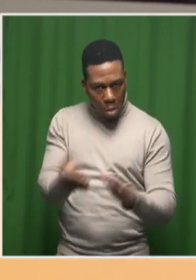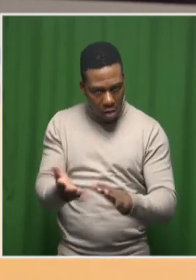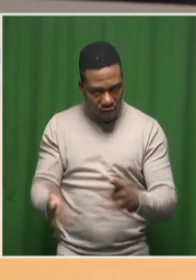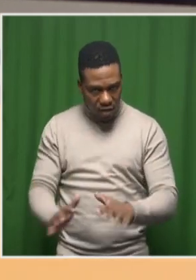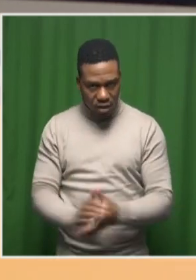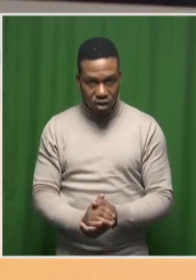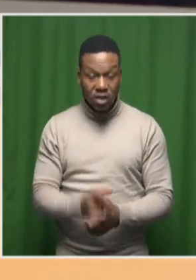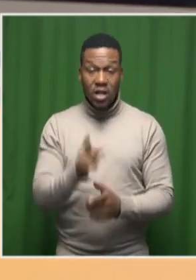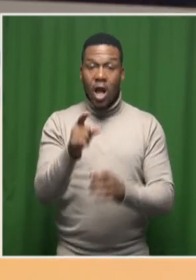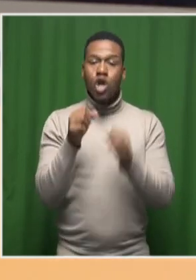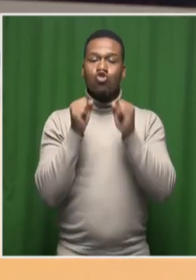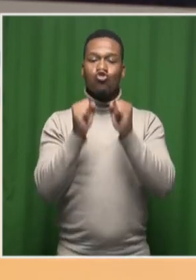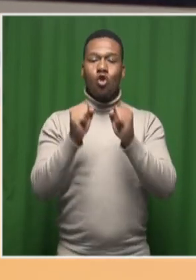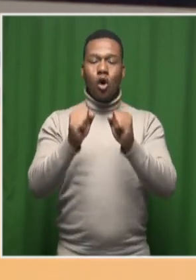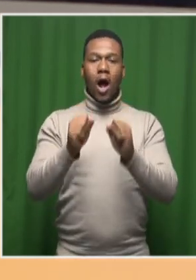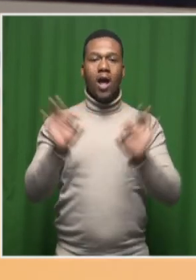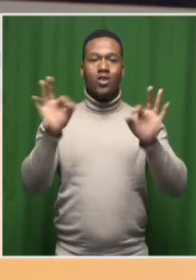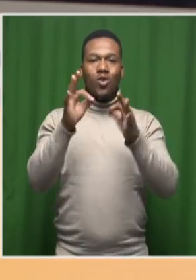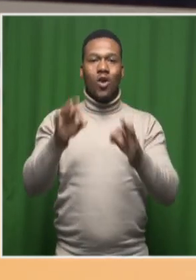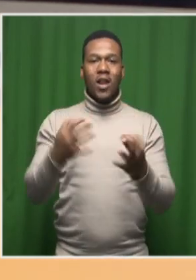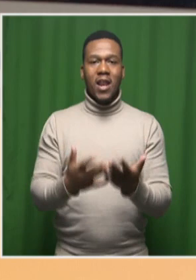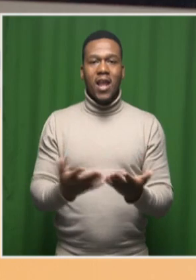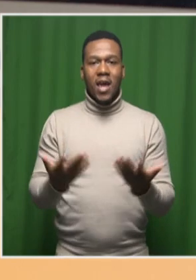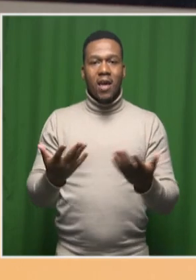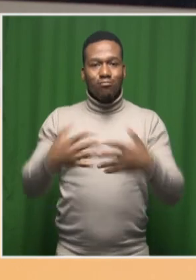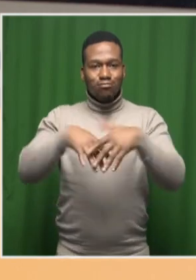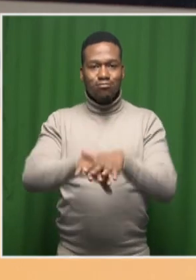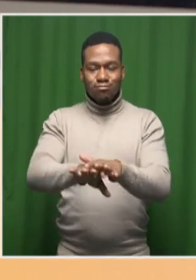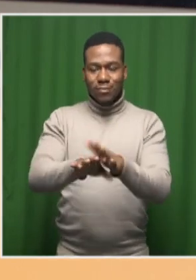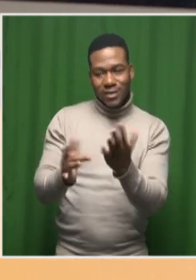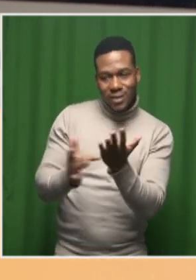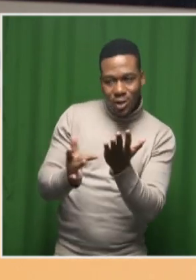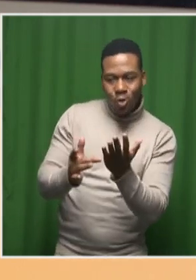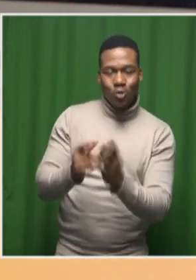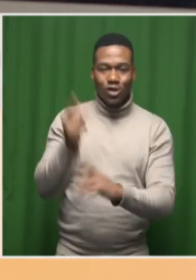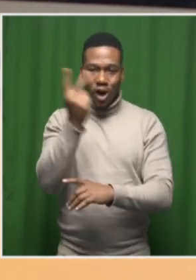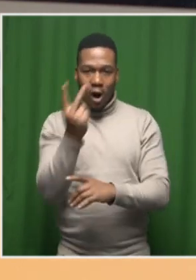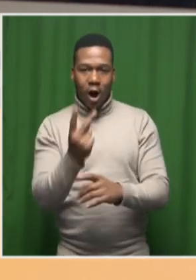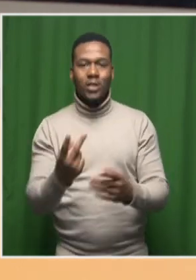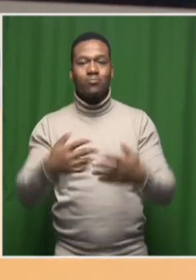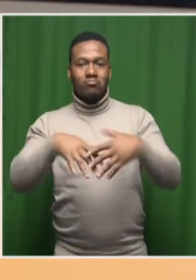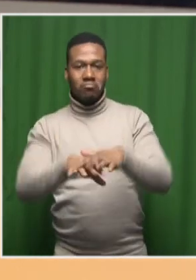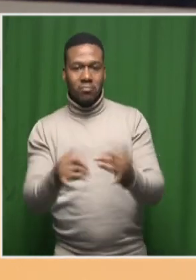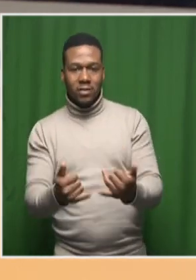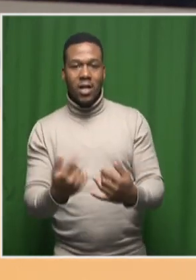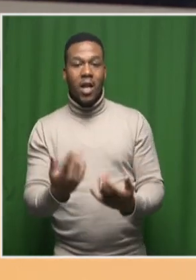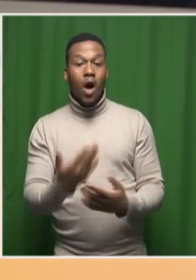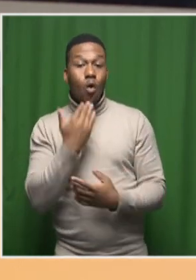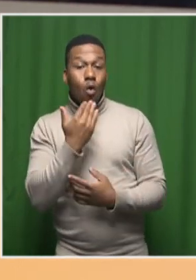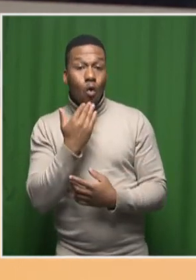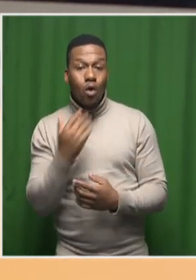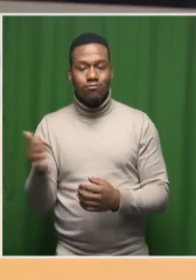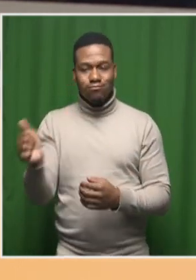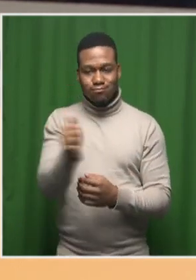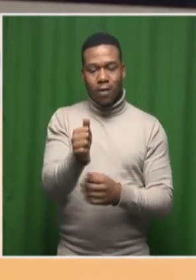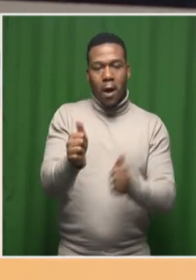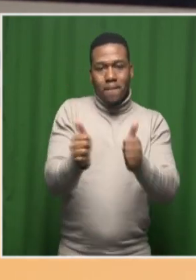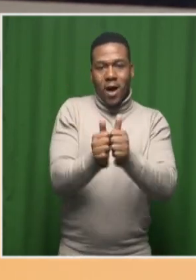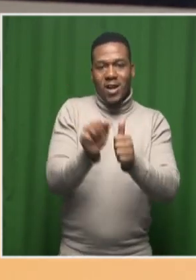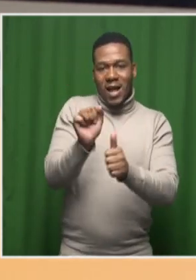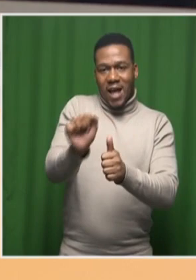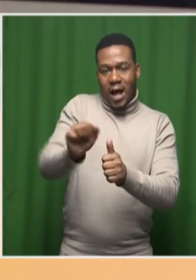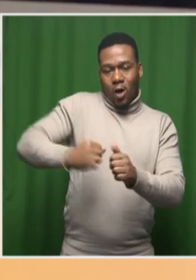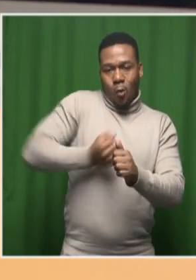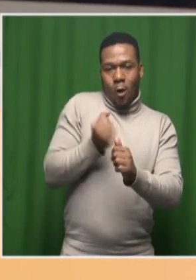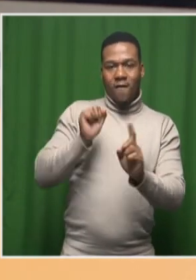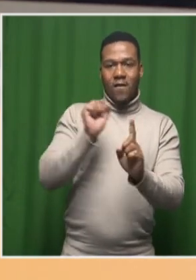ever-evolving relationship between technology and the arts. And to tell us more about how the song came about, we're now joined by Riky Rick's partner, Bianca Naidoo, and one of